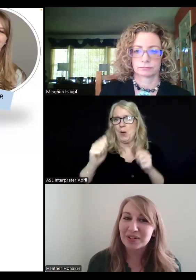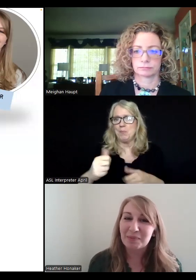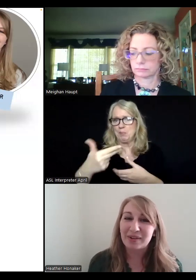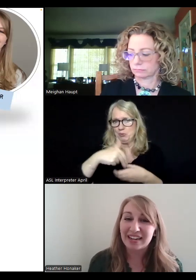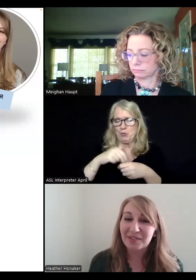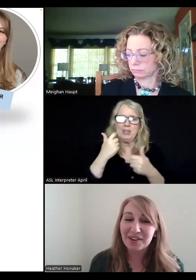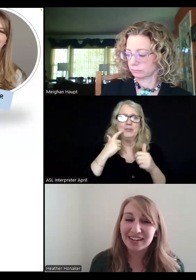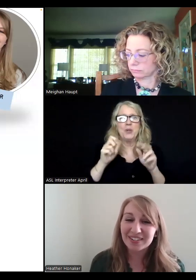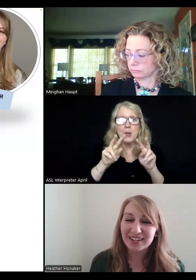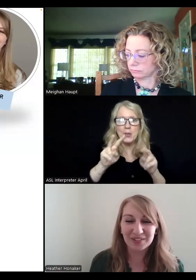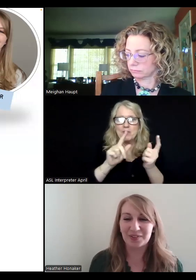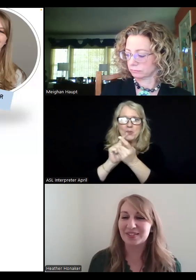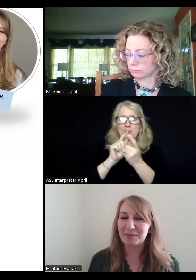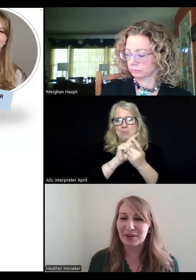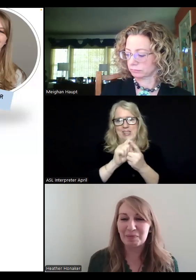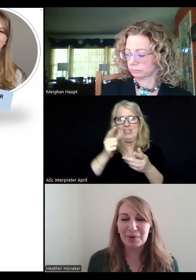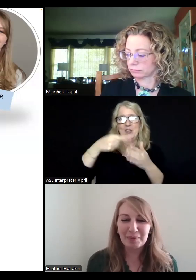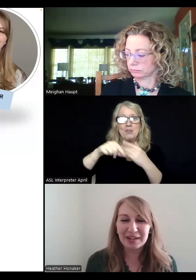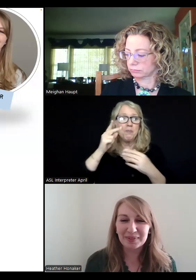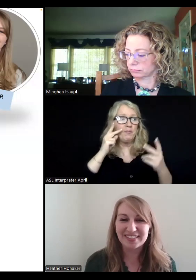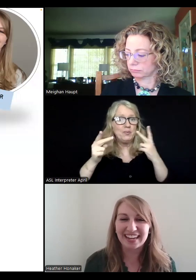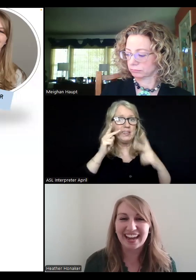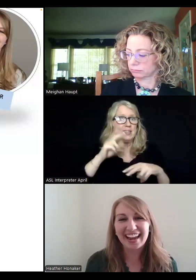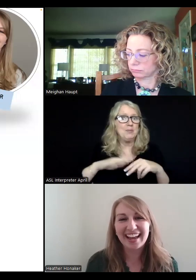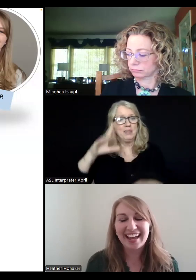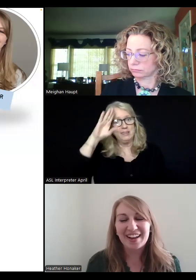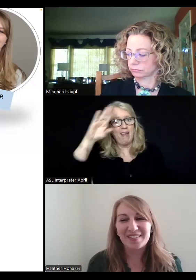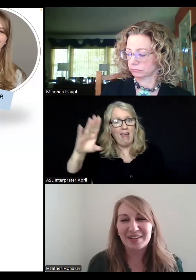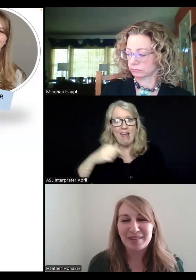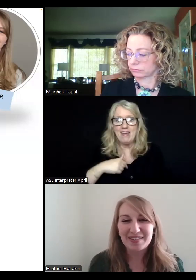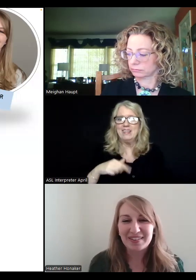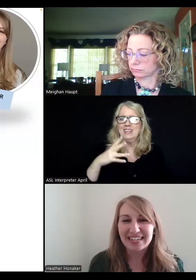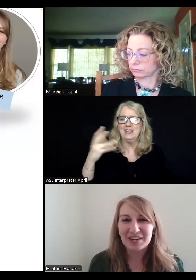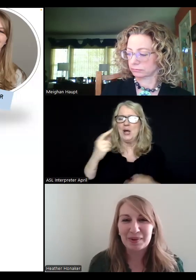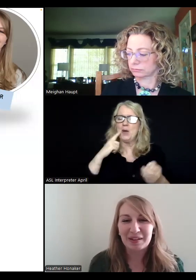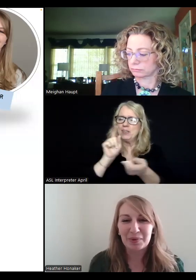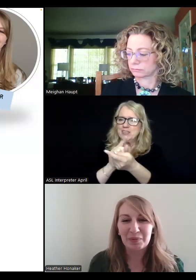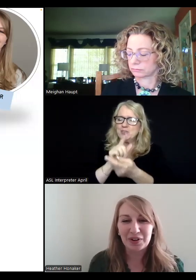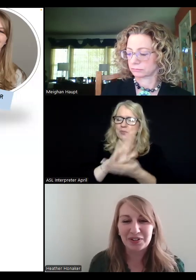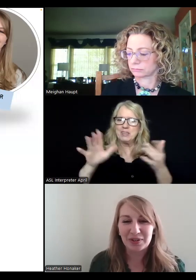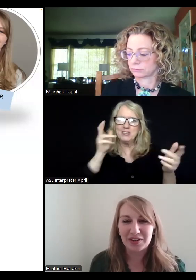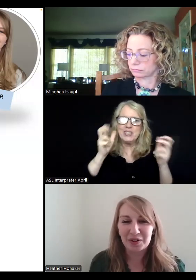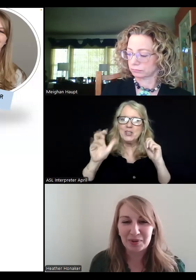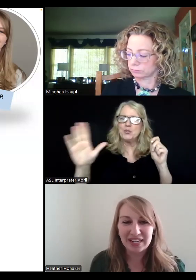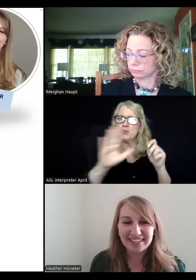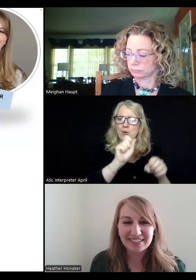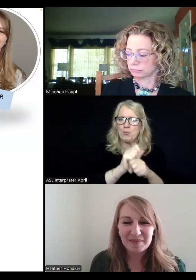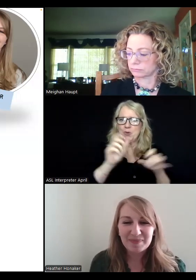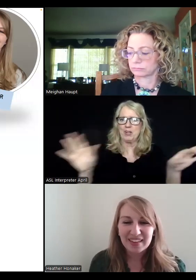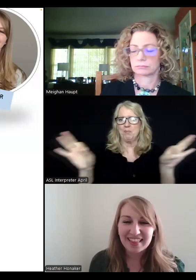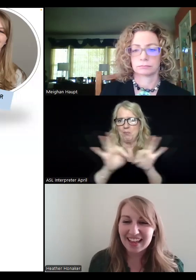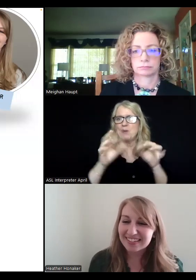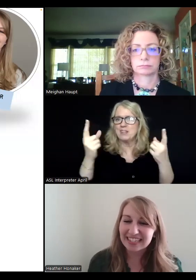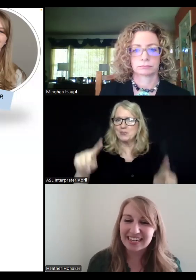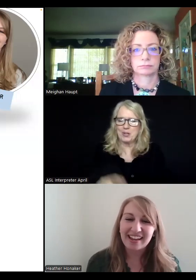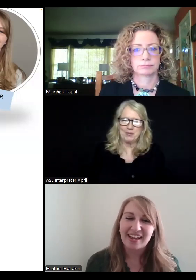Looking forward to meeting you all next week. So if you see me around the property, please say, hey, I want to meet you and hear about the important work you're doing in your communities.